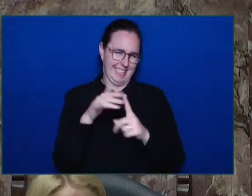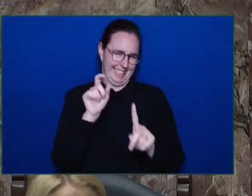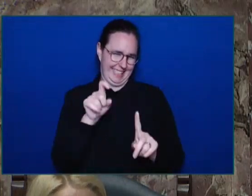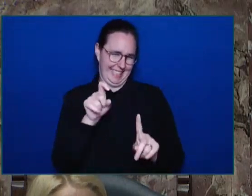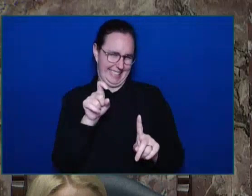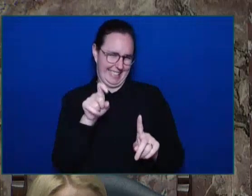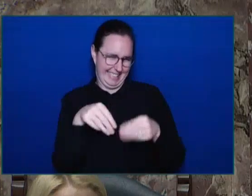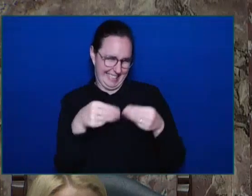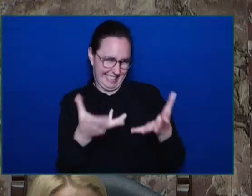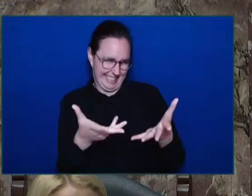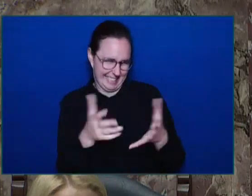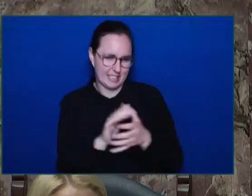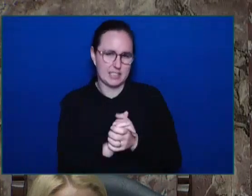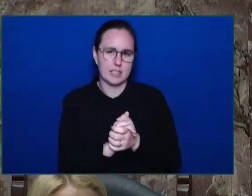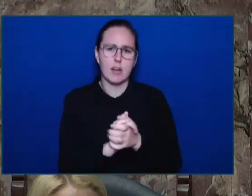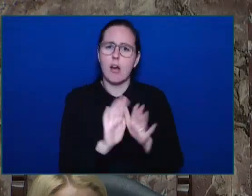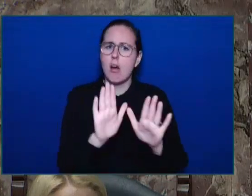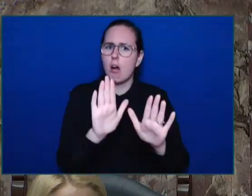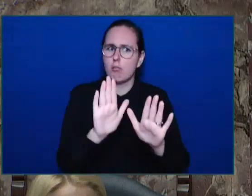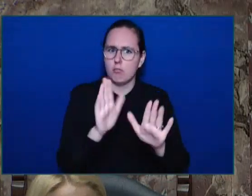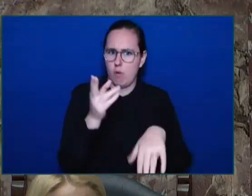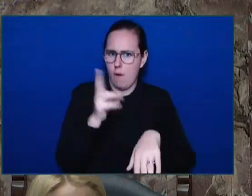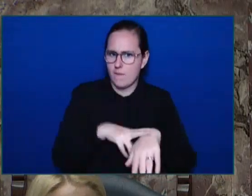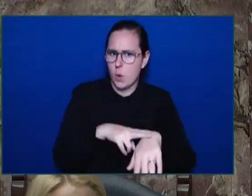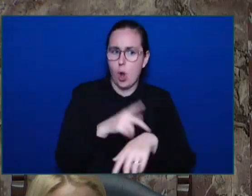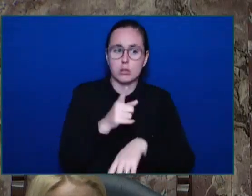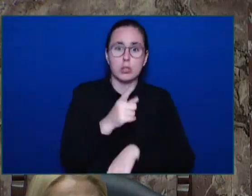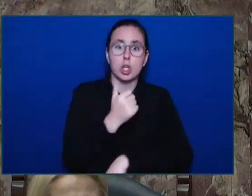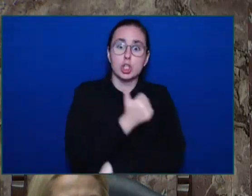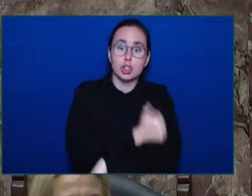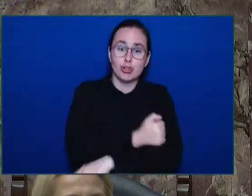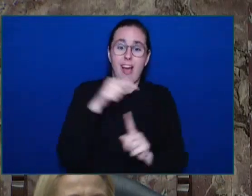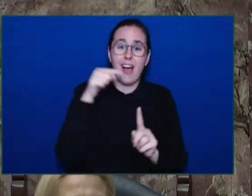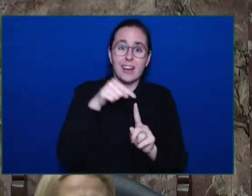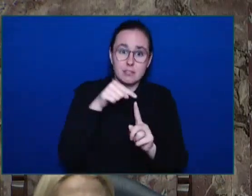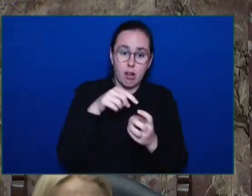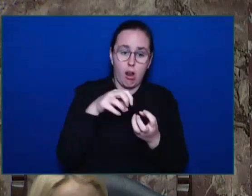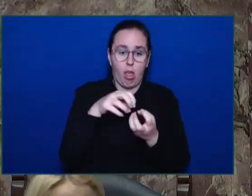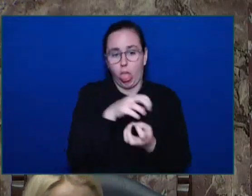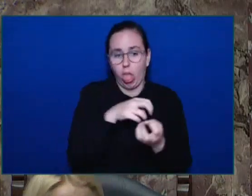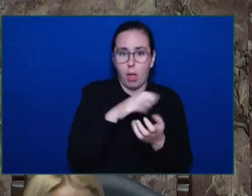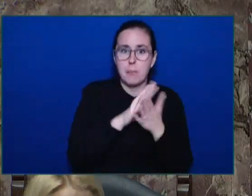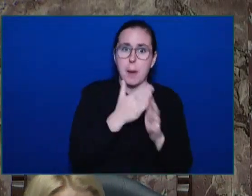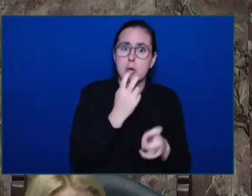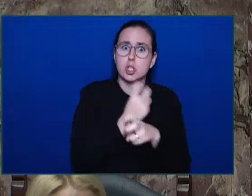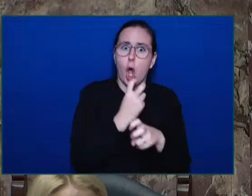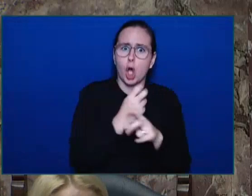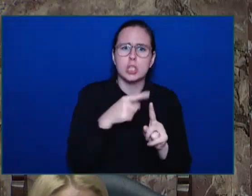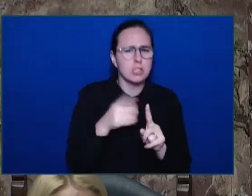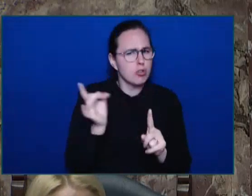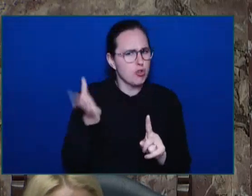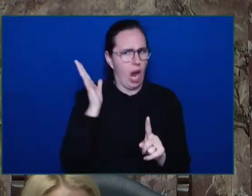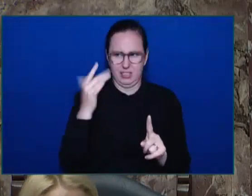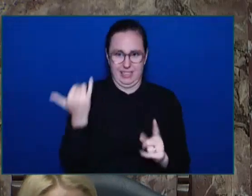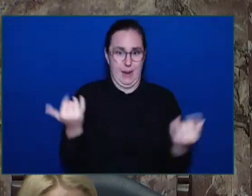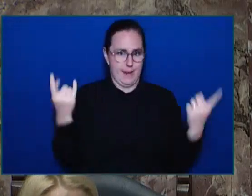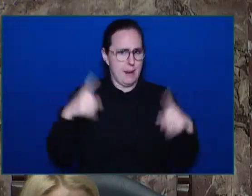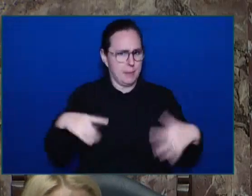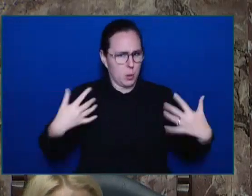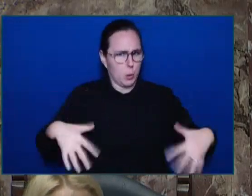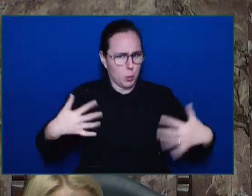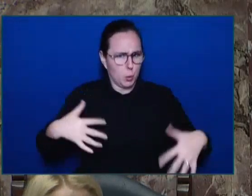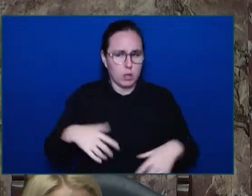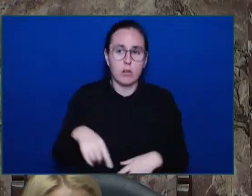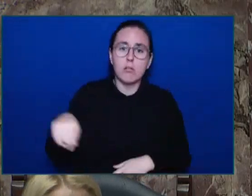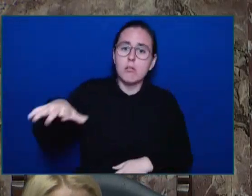health officials, our frontline addiction specialists, health authorities have come forward